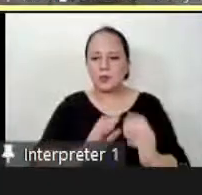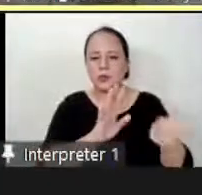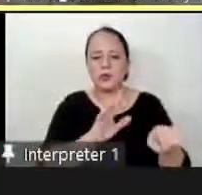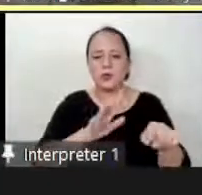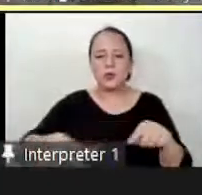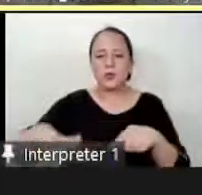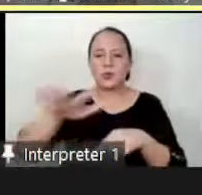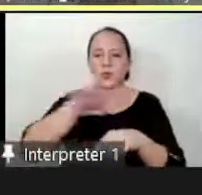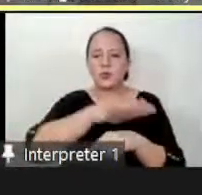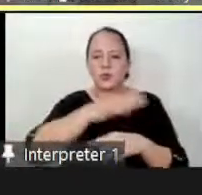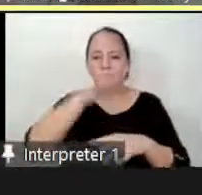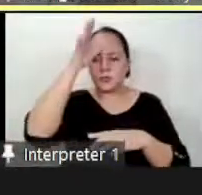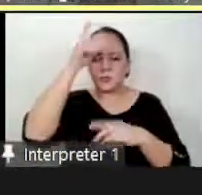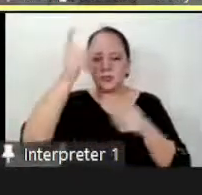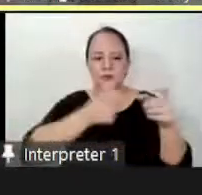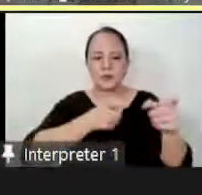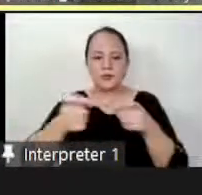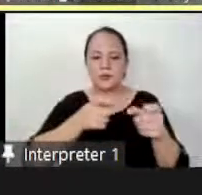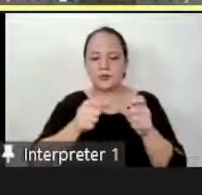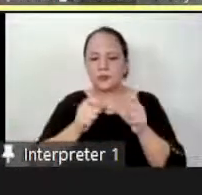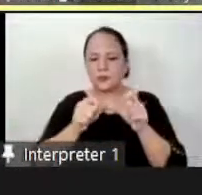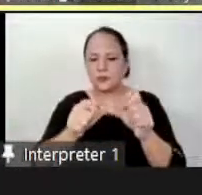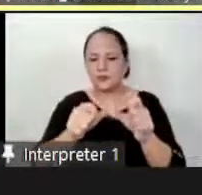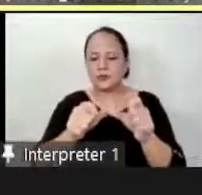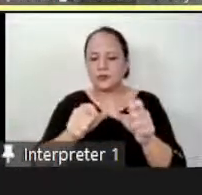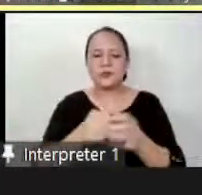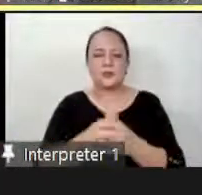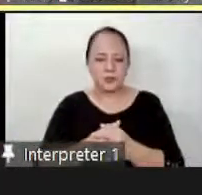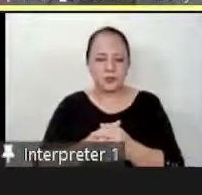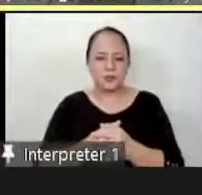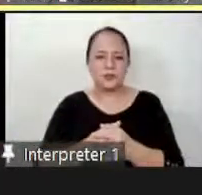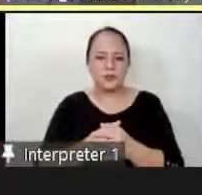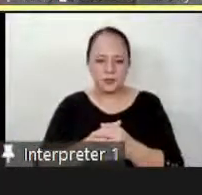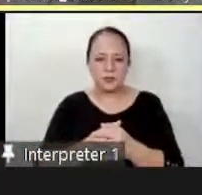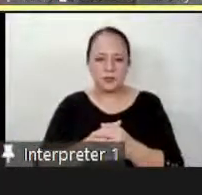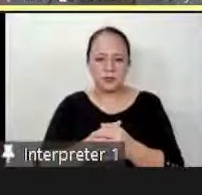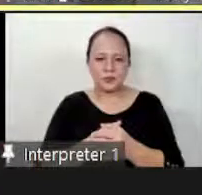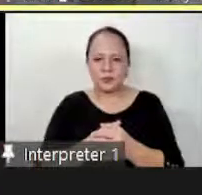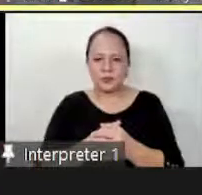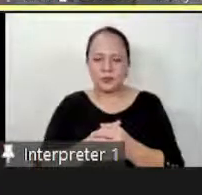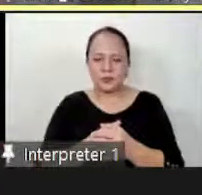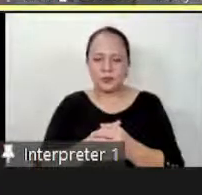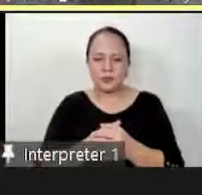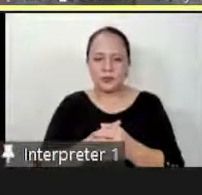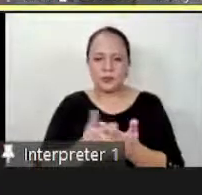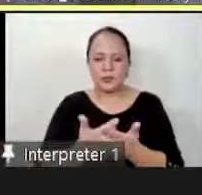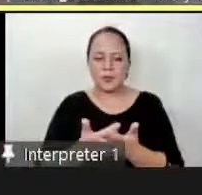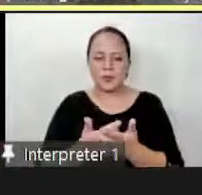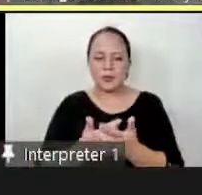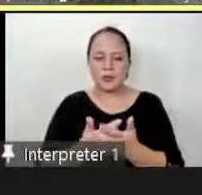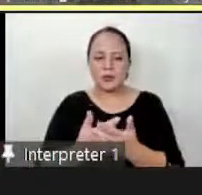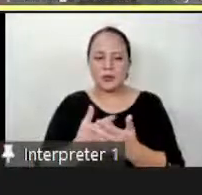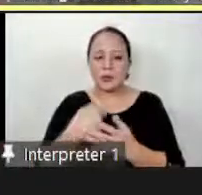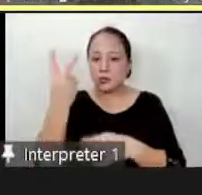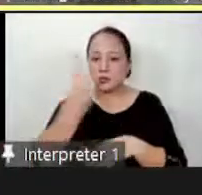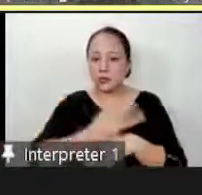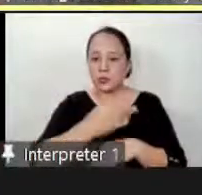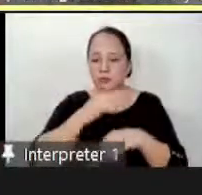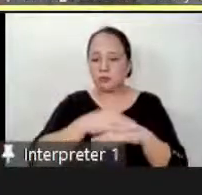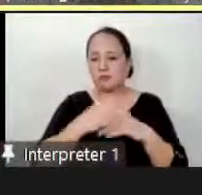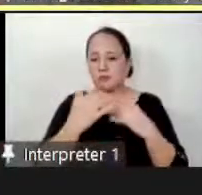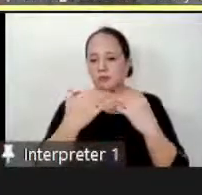the cancer control continuum, is well underway. May this two-day virtual